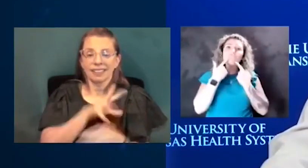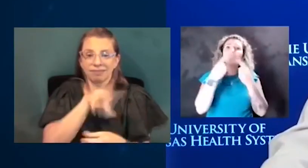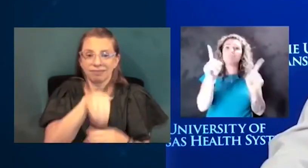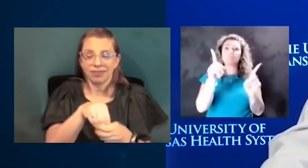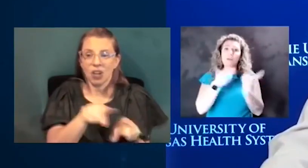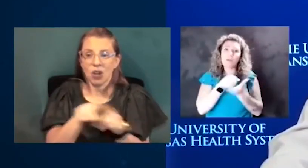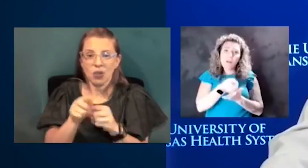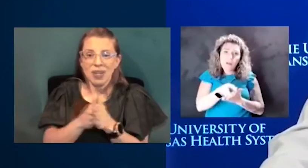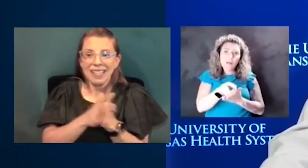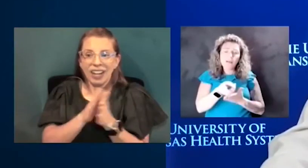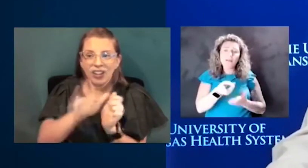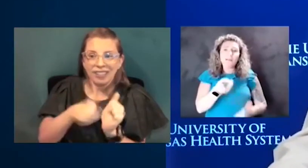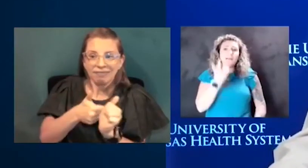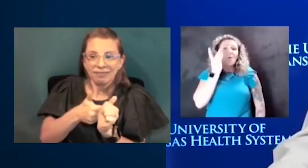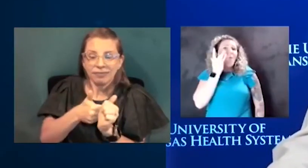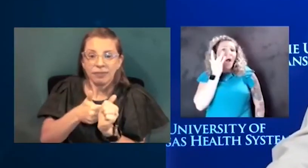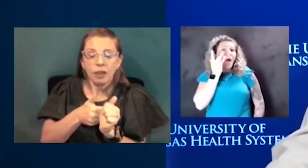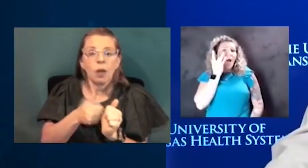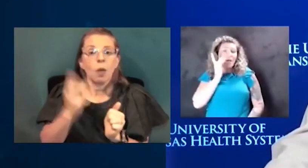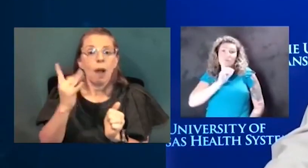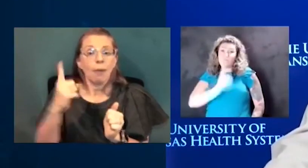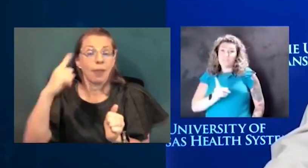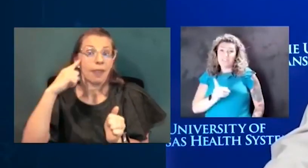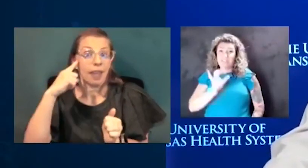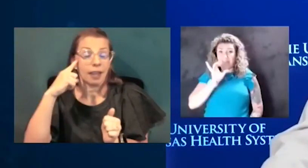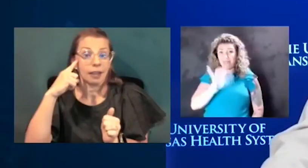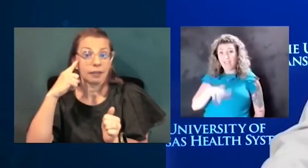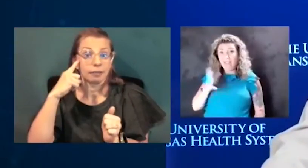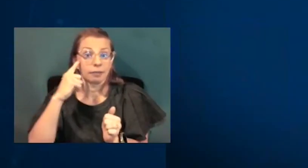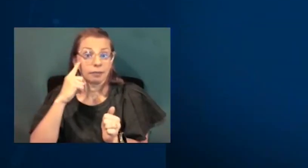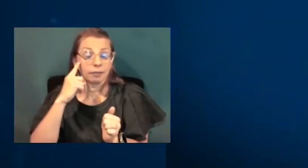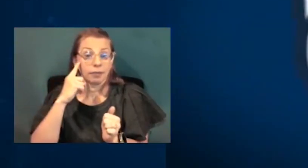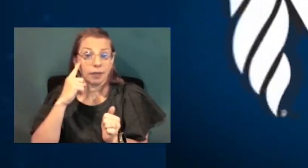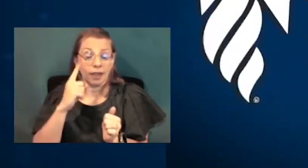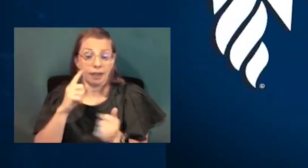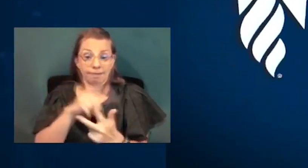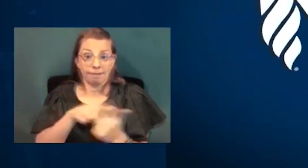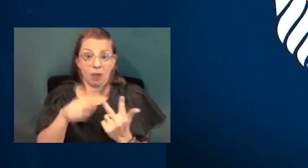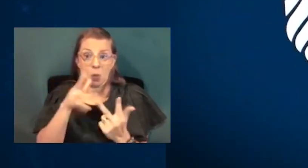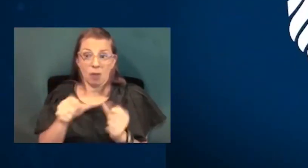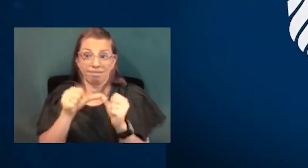integrity, because we think ultimately that keeps you safe.